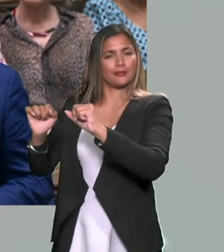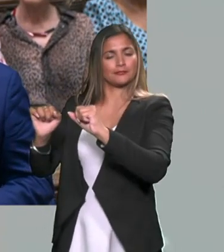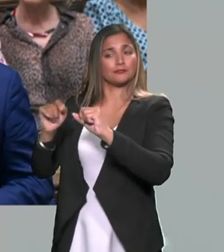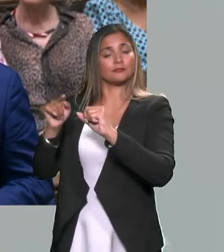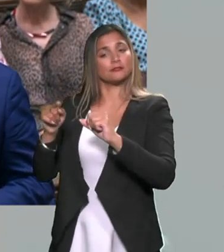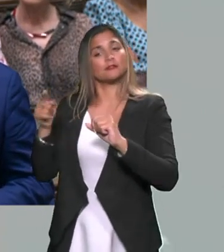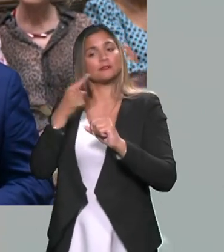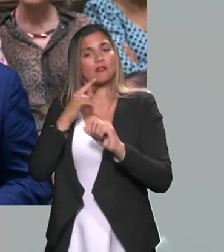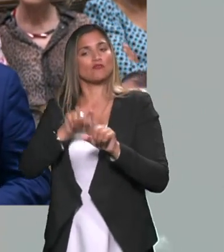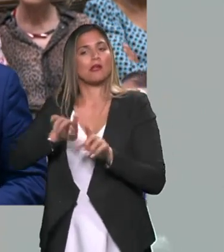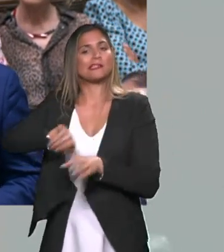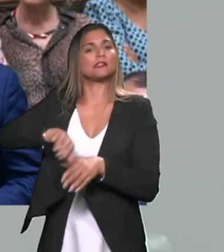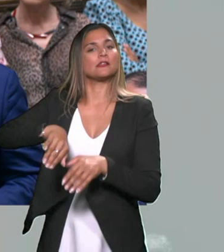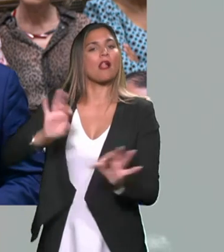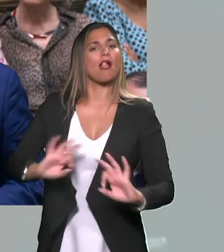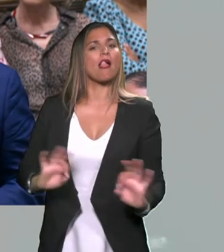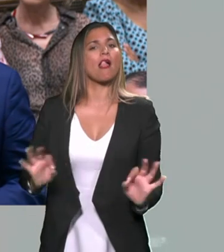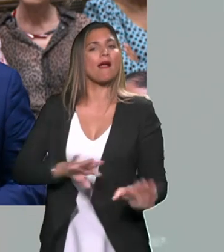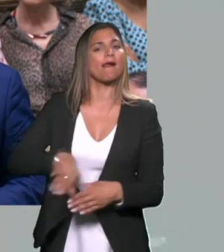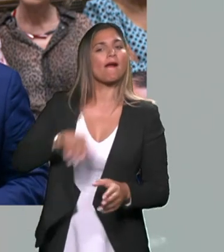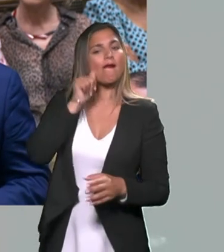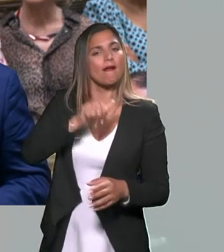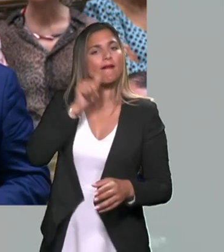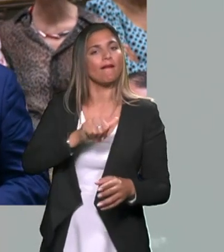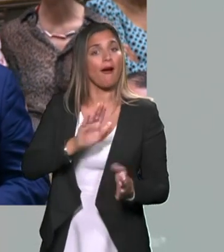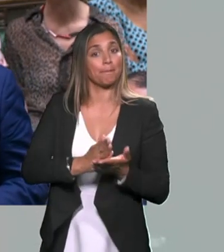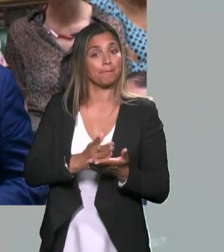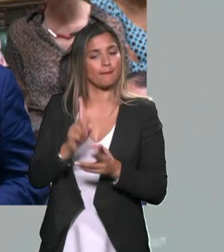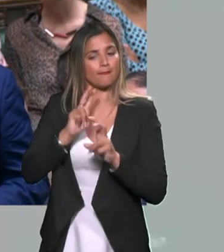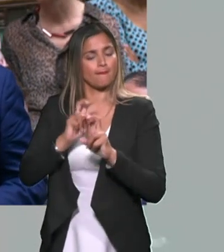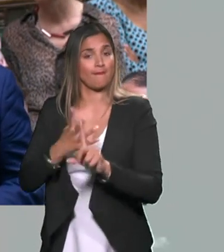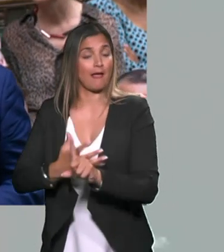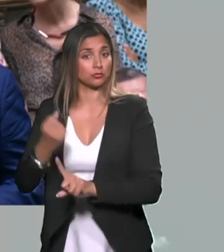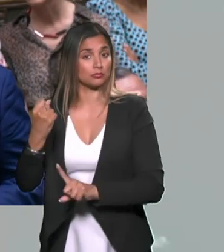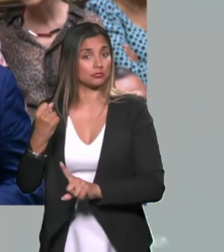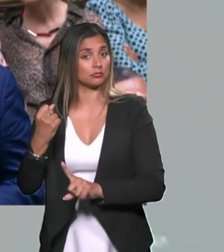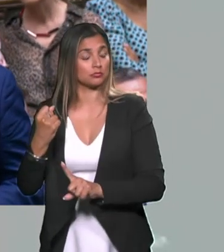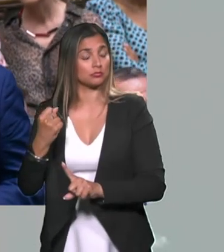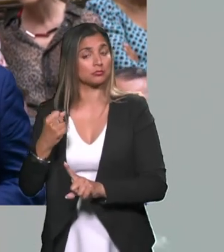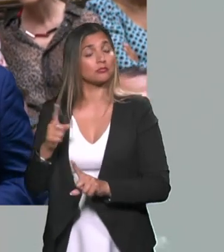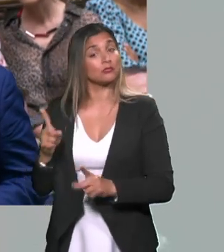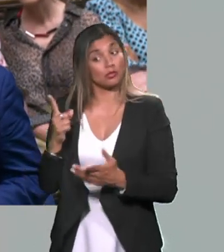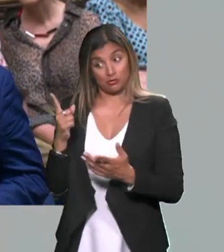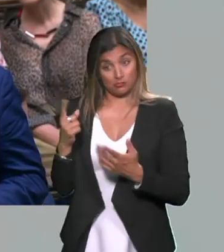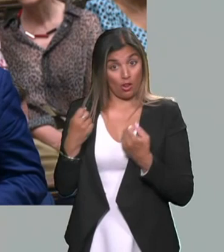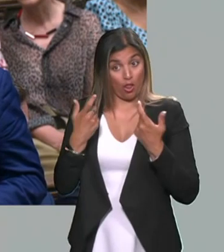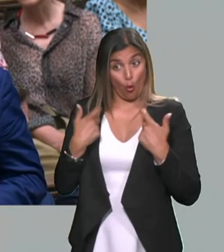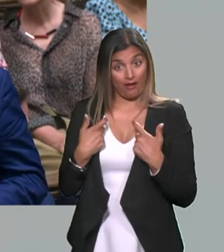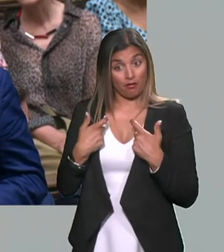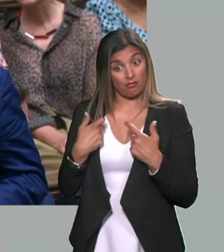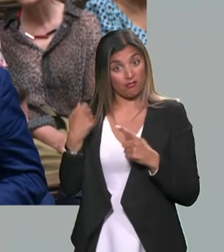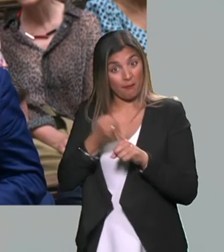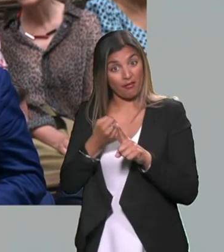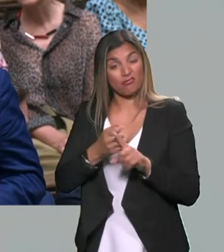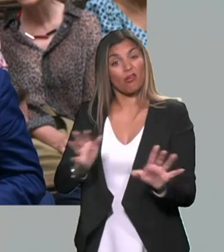they protect deserve better than this. These aren't vexatious claims from campaigning lawyers. They come from within